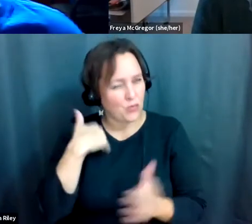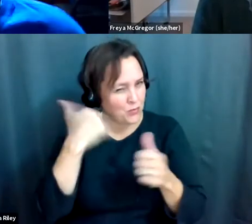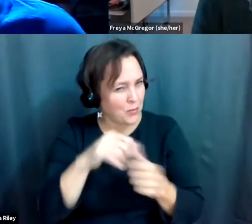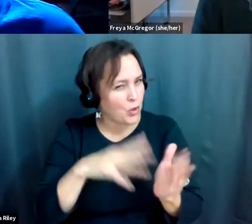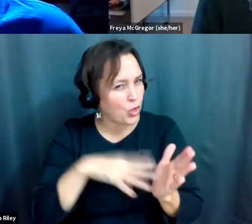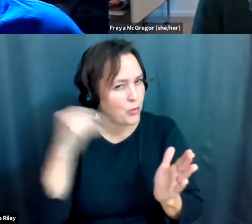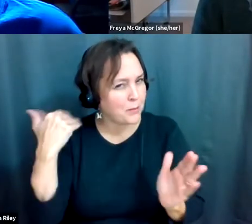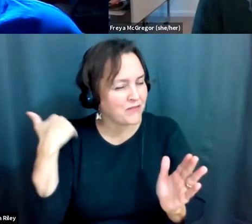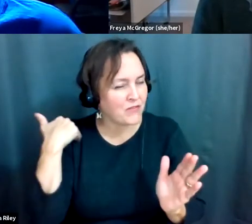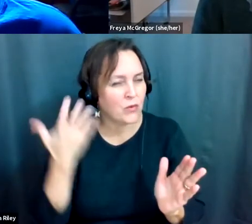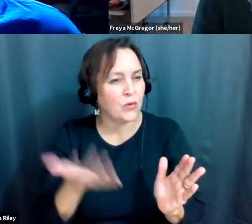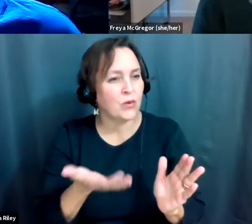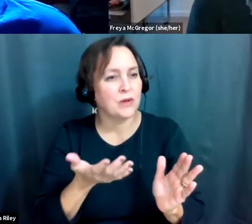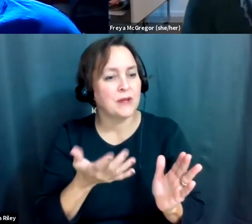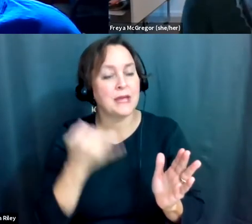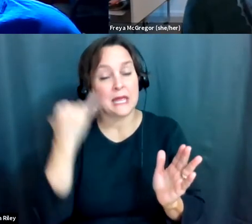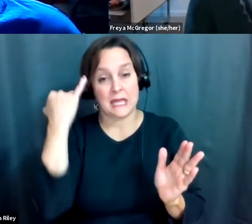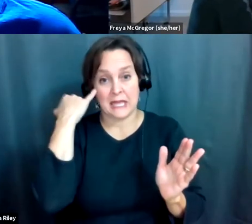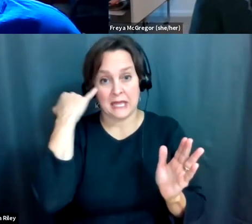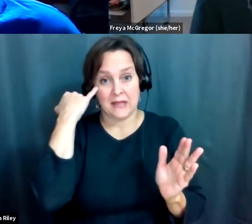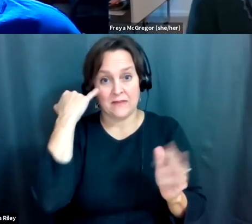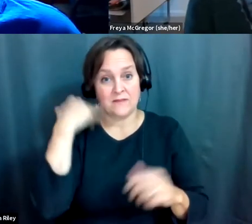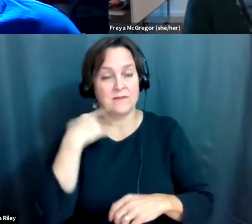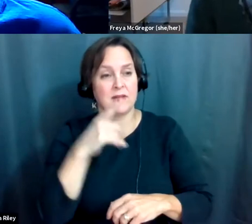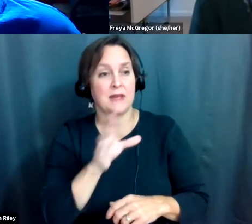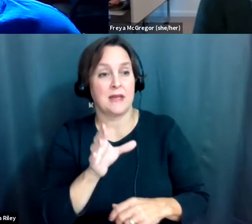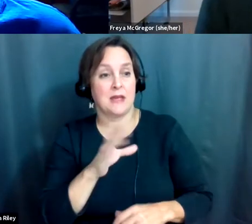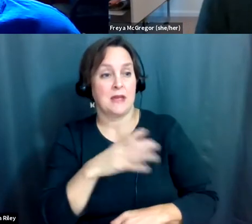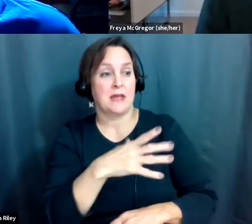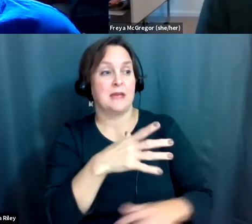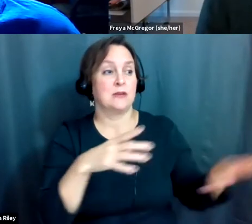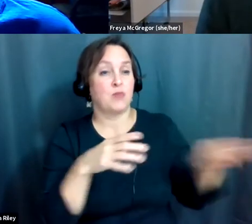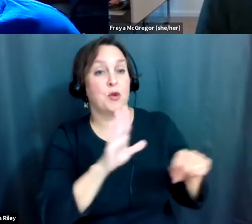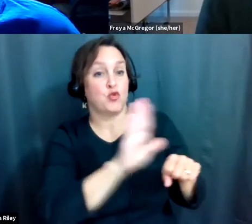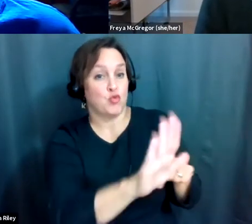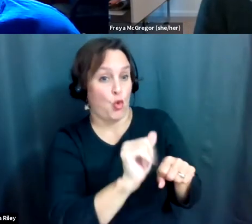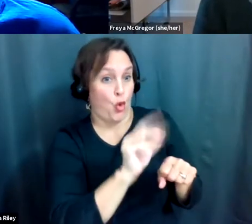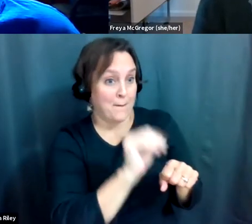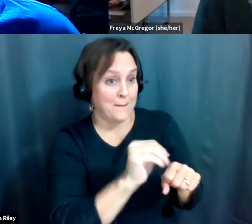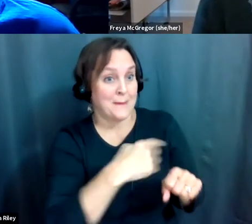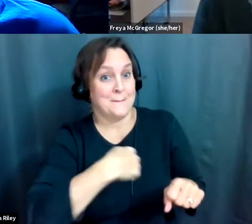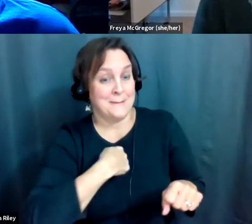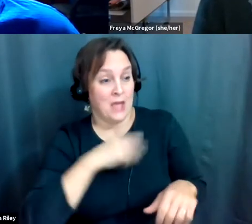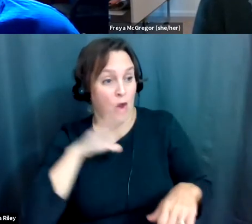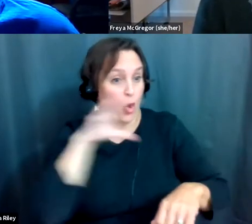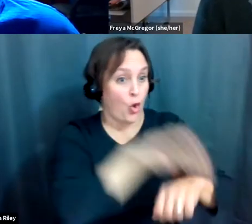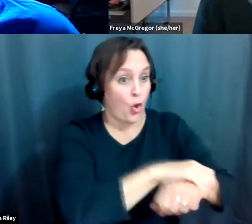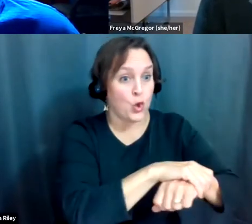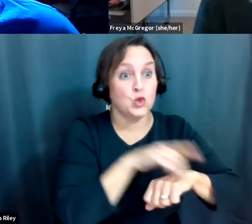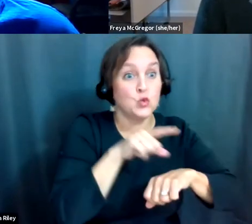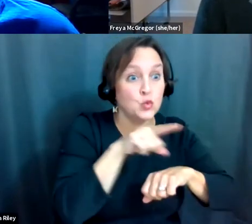um, you know, if, if I grabbed your arm, it was like, we're going over here. Um, me grabbing you, um,